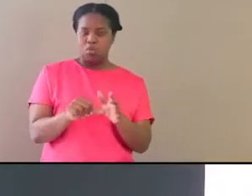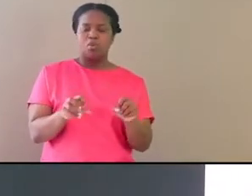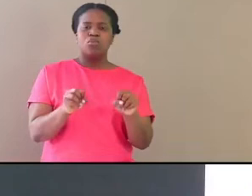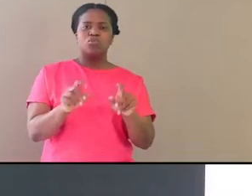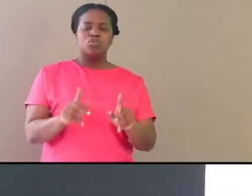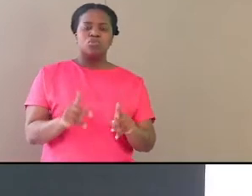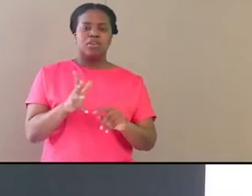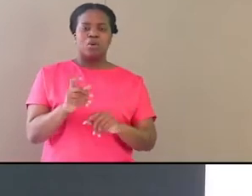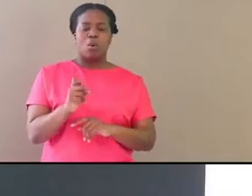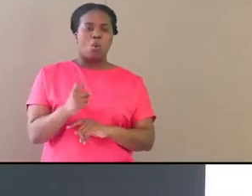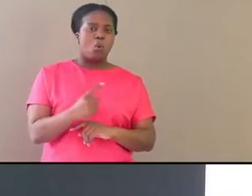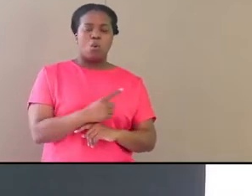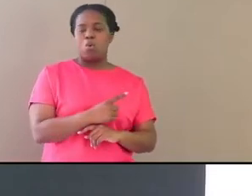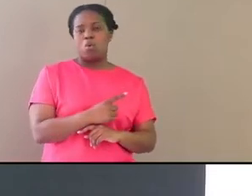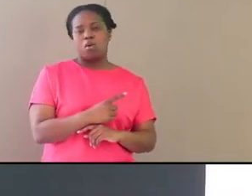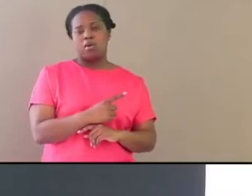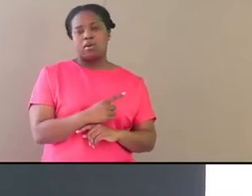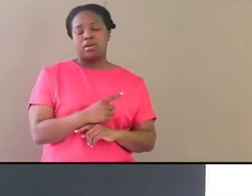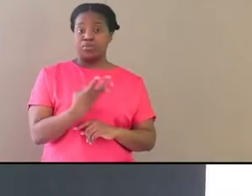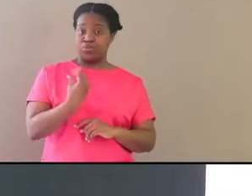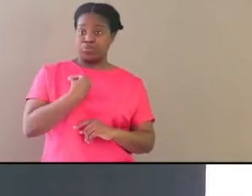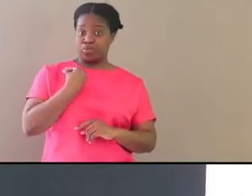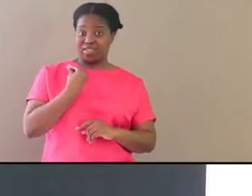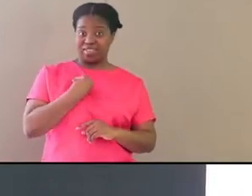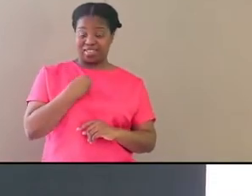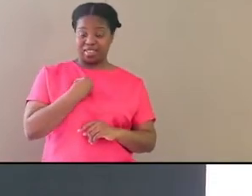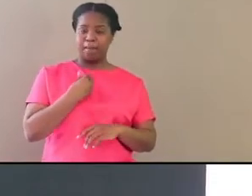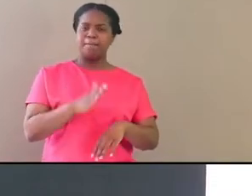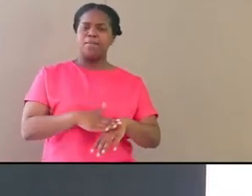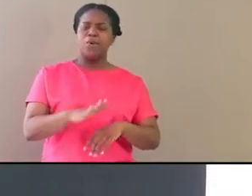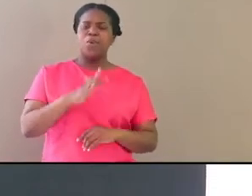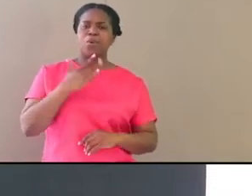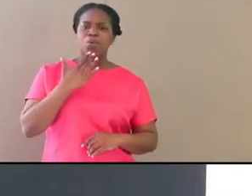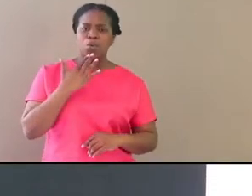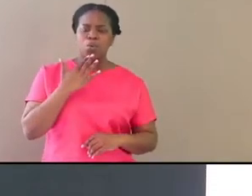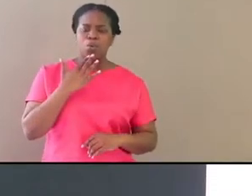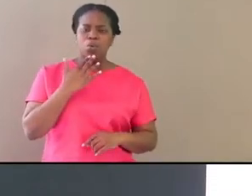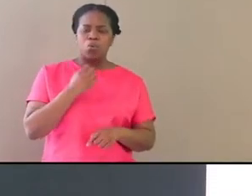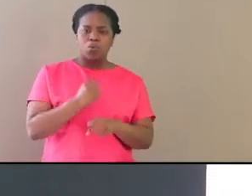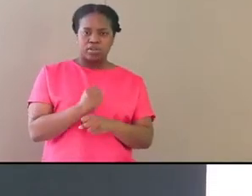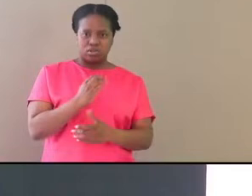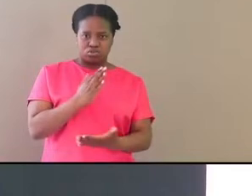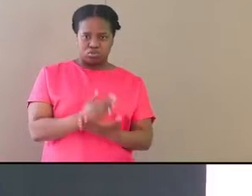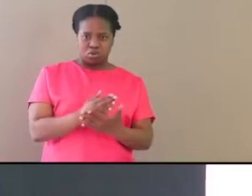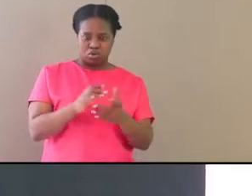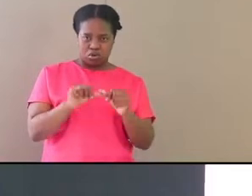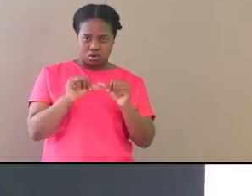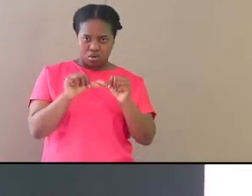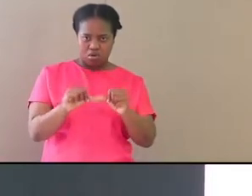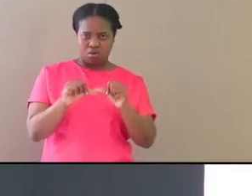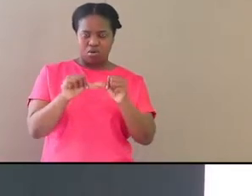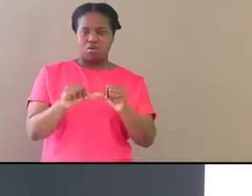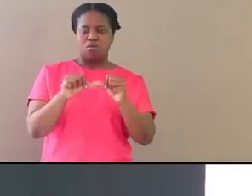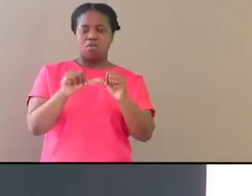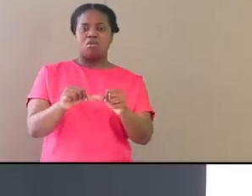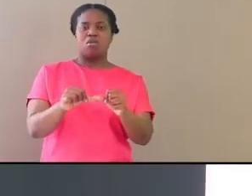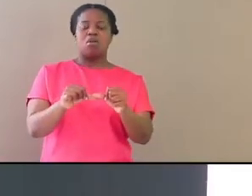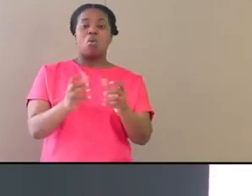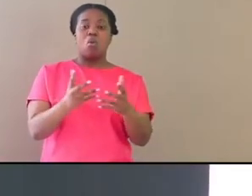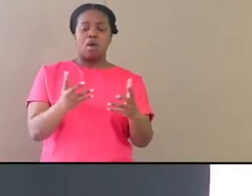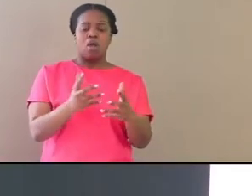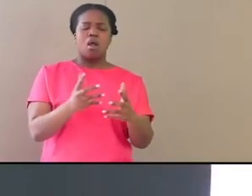for all our young people in particular to sustain themselves through productive